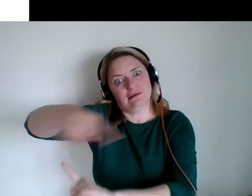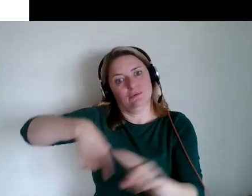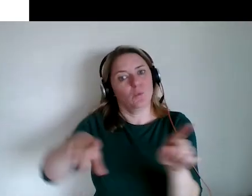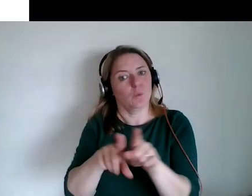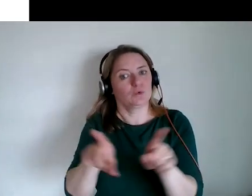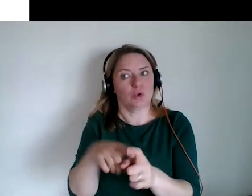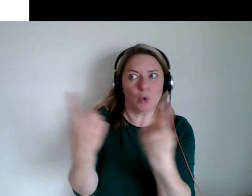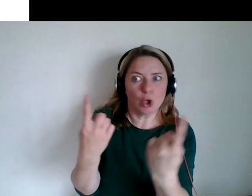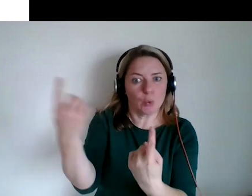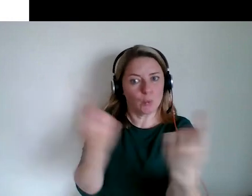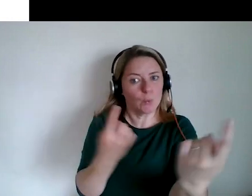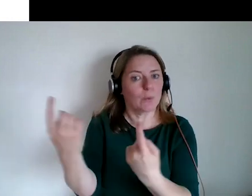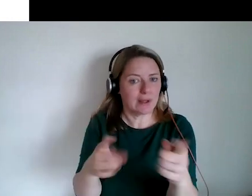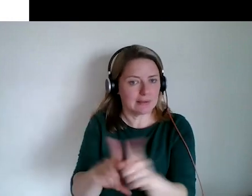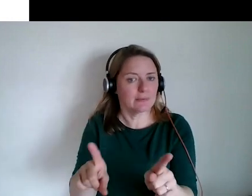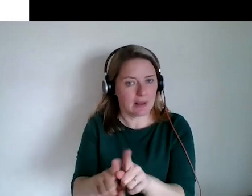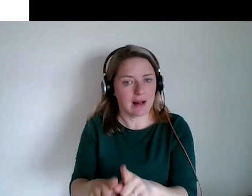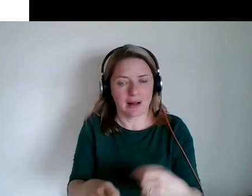needs of the relevant stakeholders.